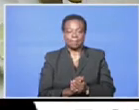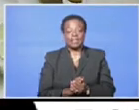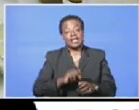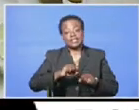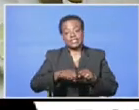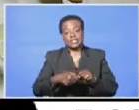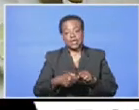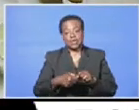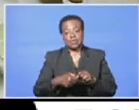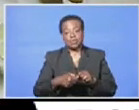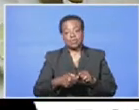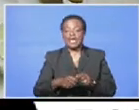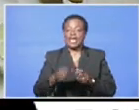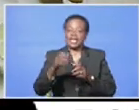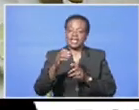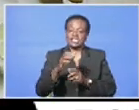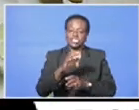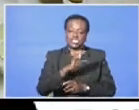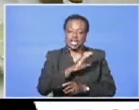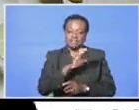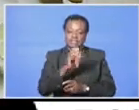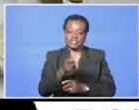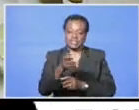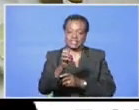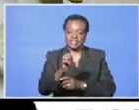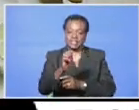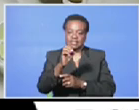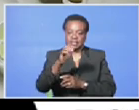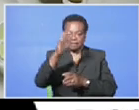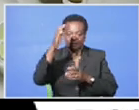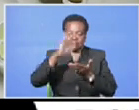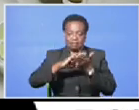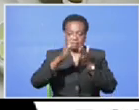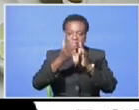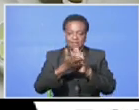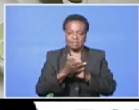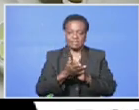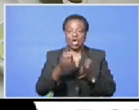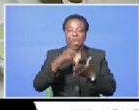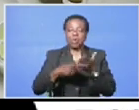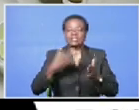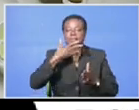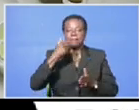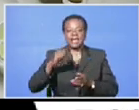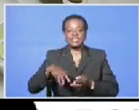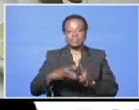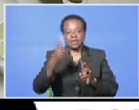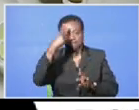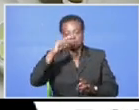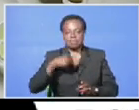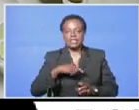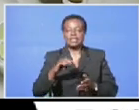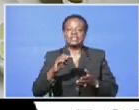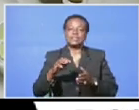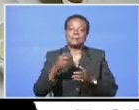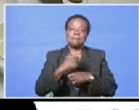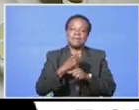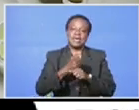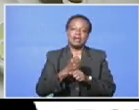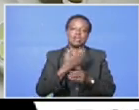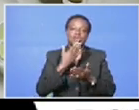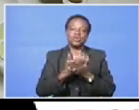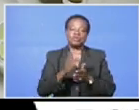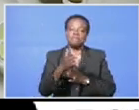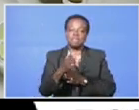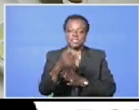So, chefs, tell me, what is the best way for me to make some good fish for my Good Friday